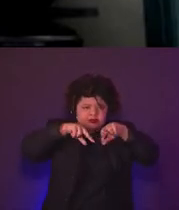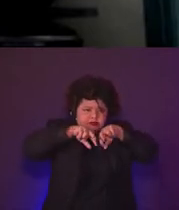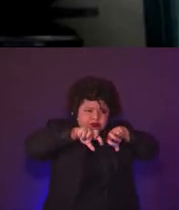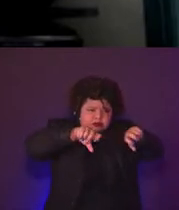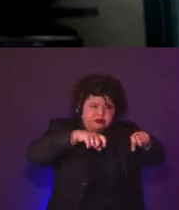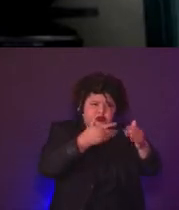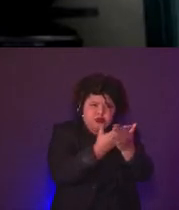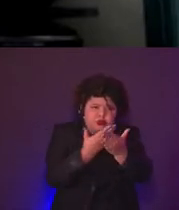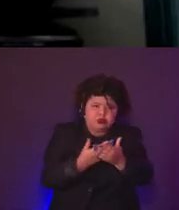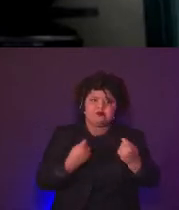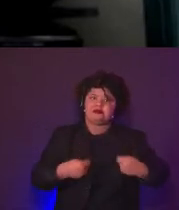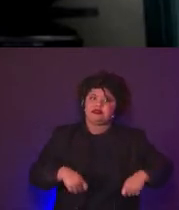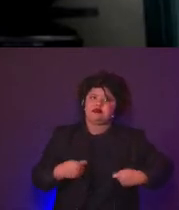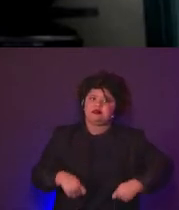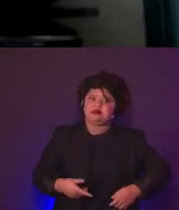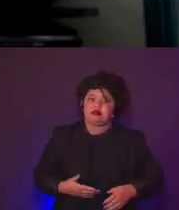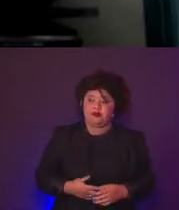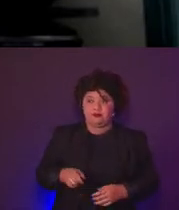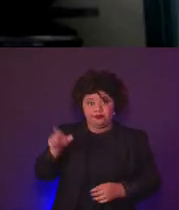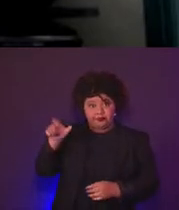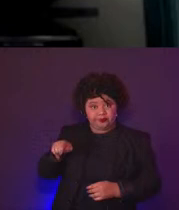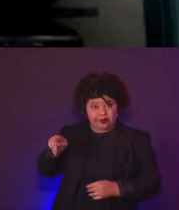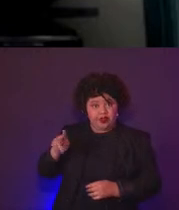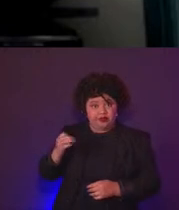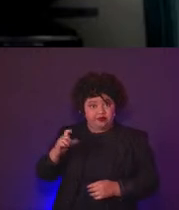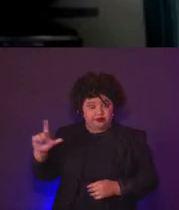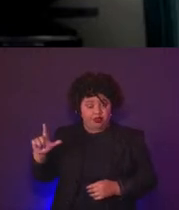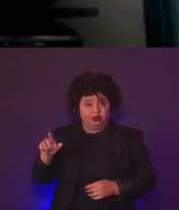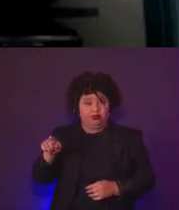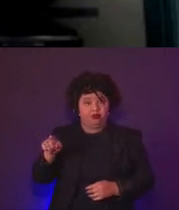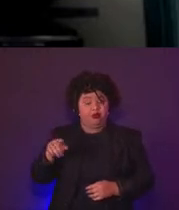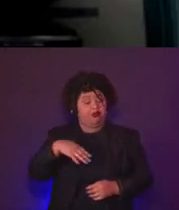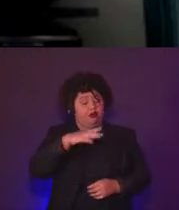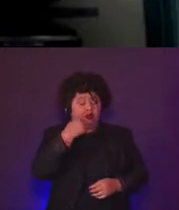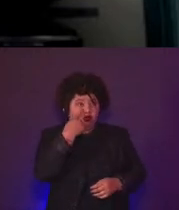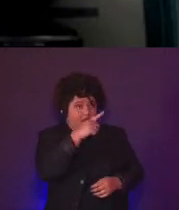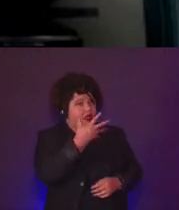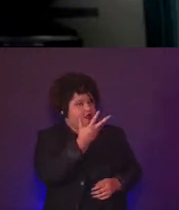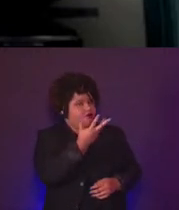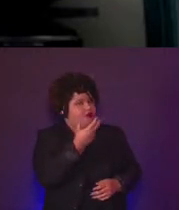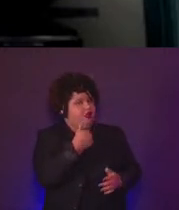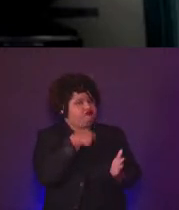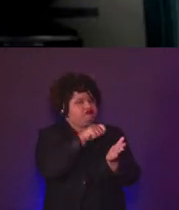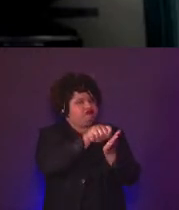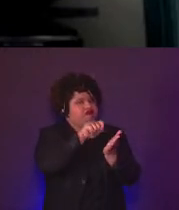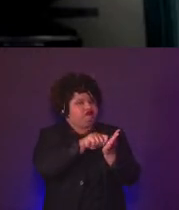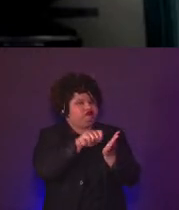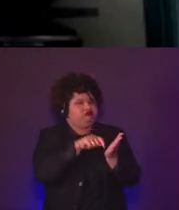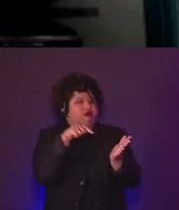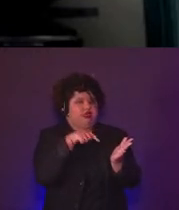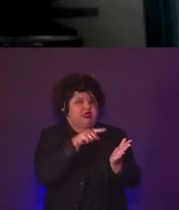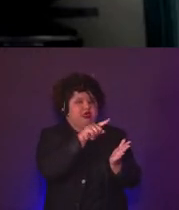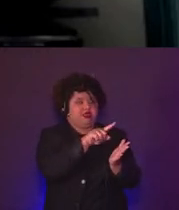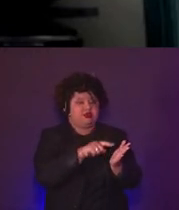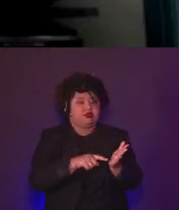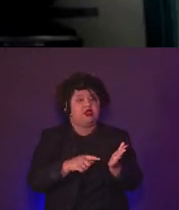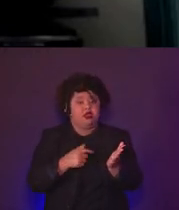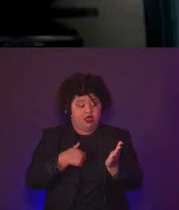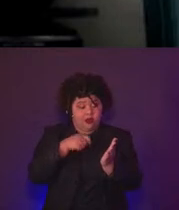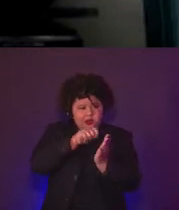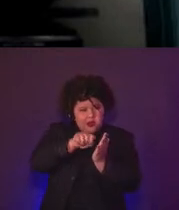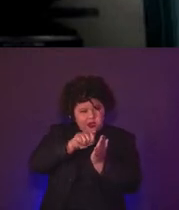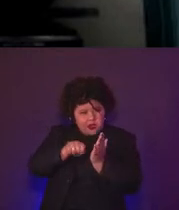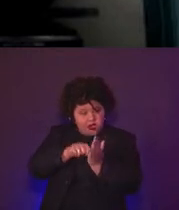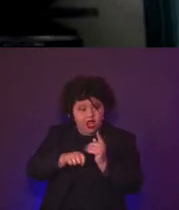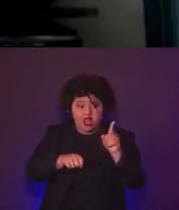Phil said, look, I'll write the program. You guys keep working away at what you're doing, working your way